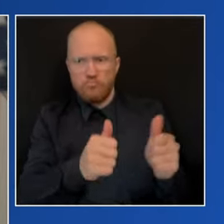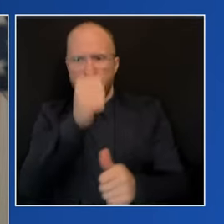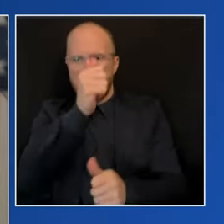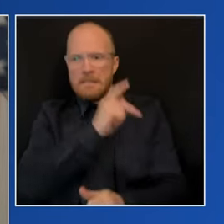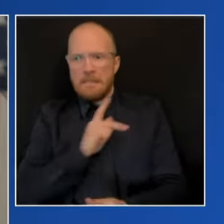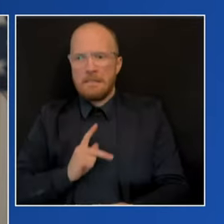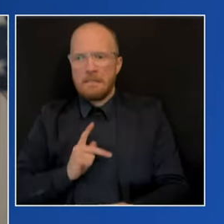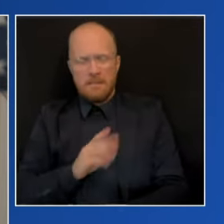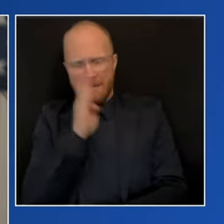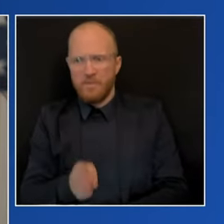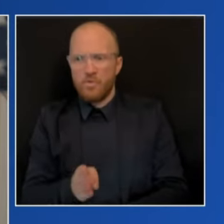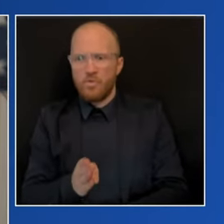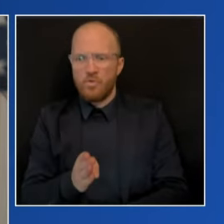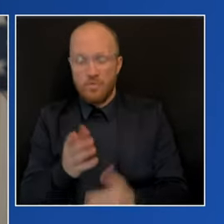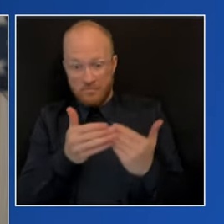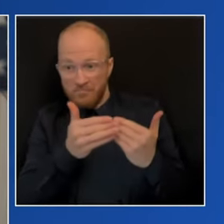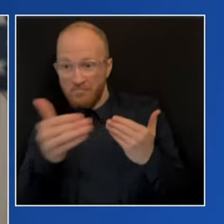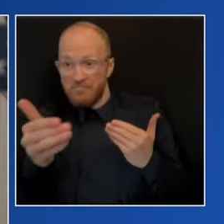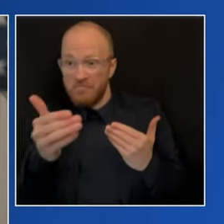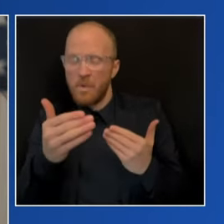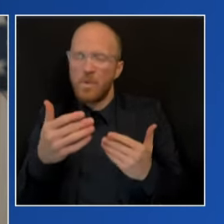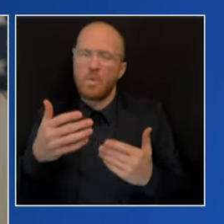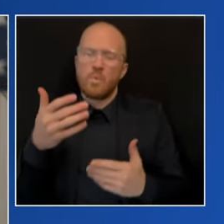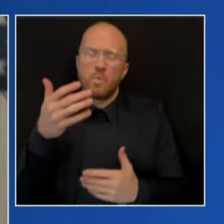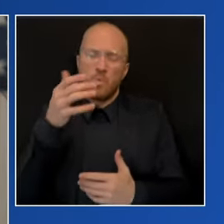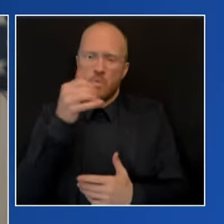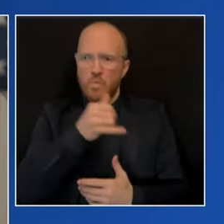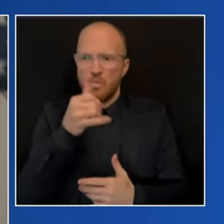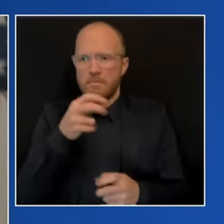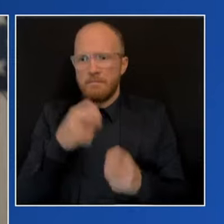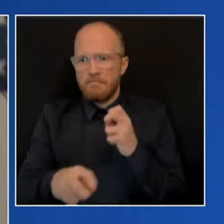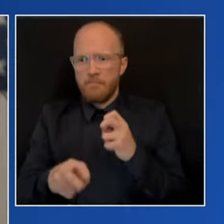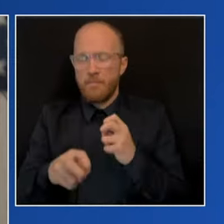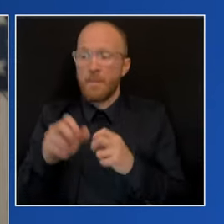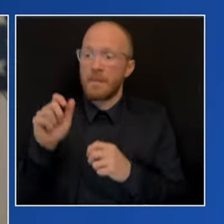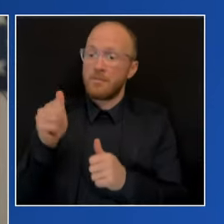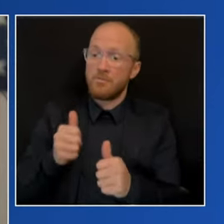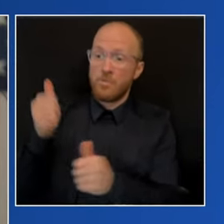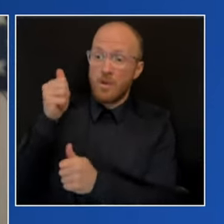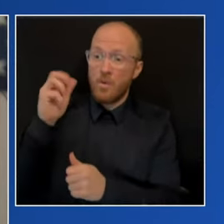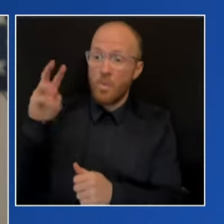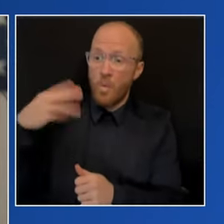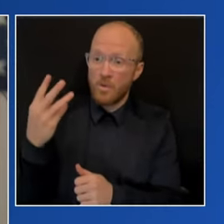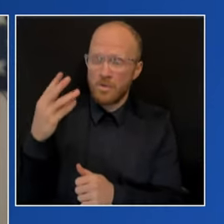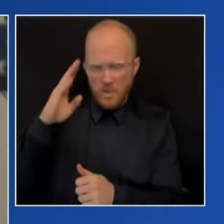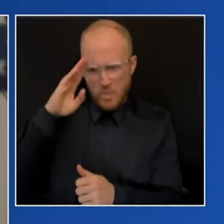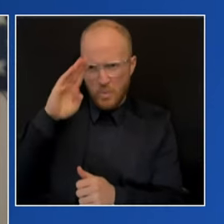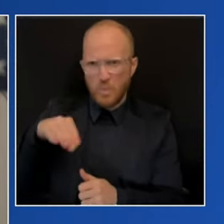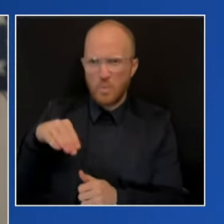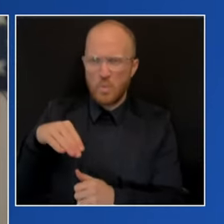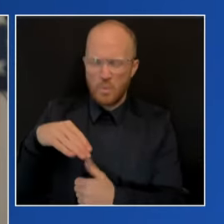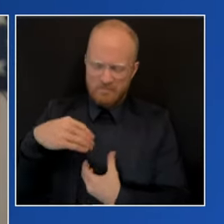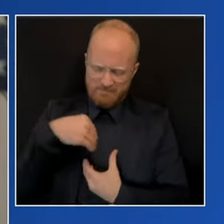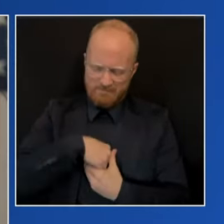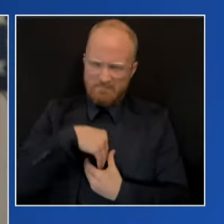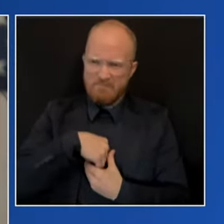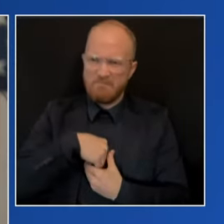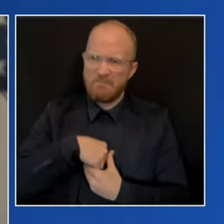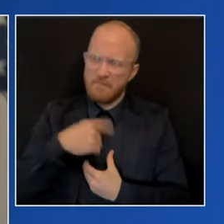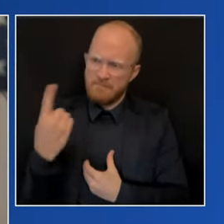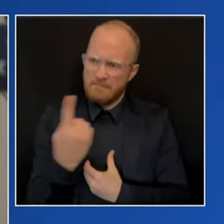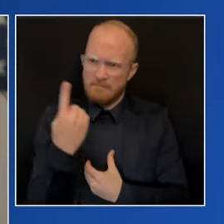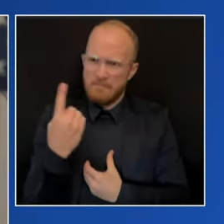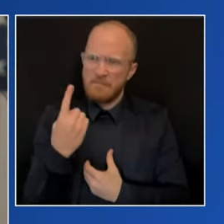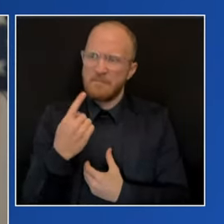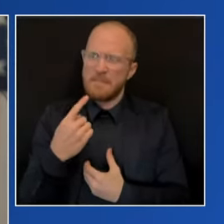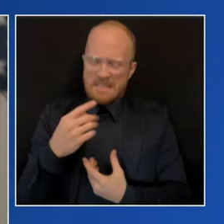ahead would be incredibly difficult. But General Washington knew something in his bones. Something about the